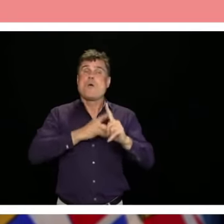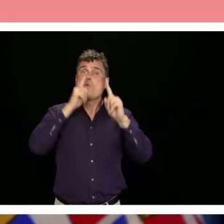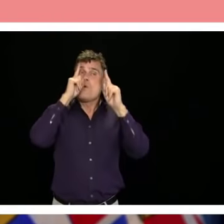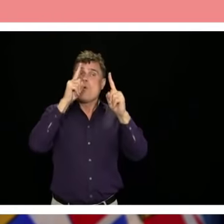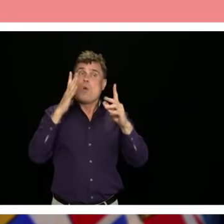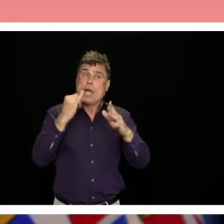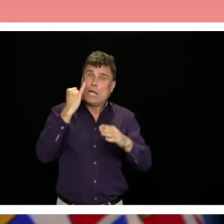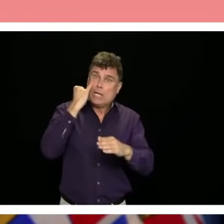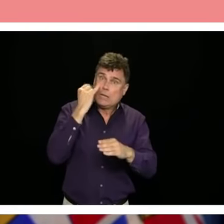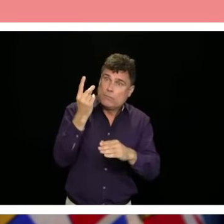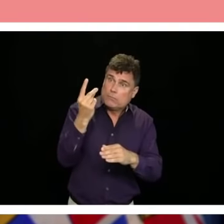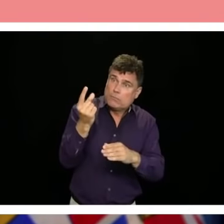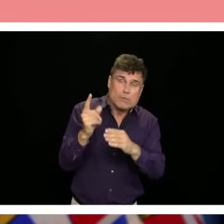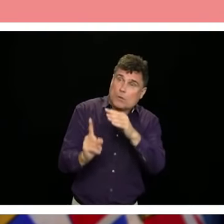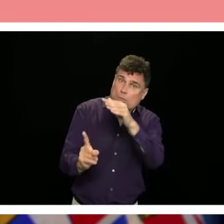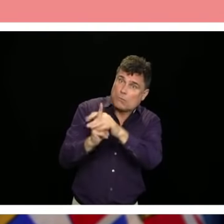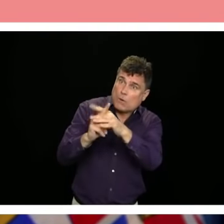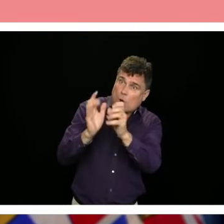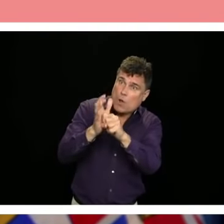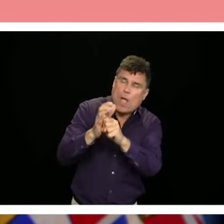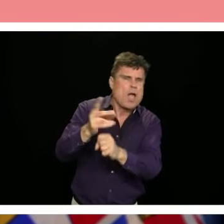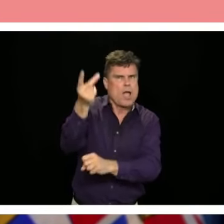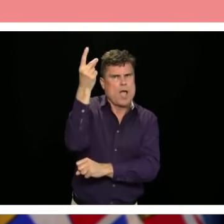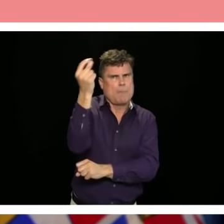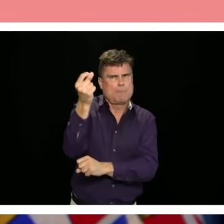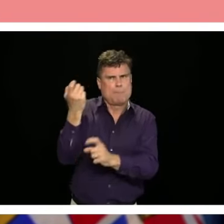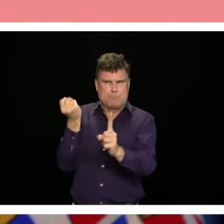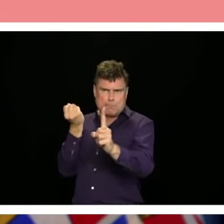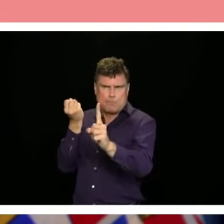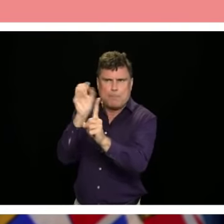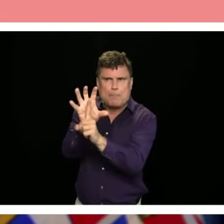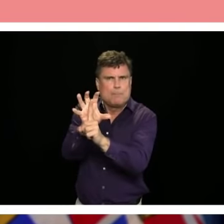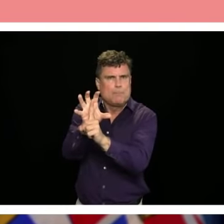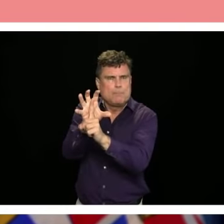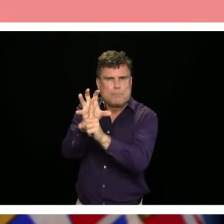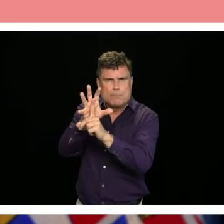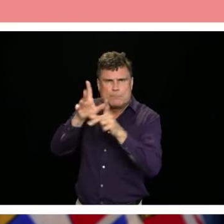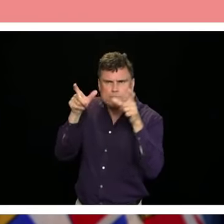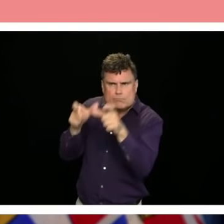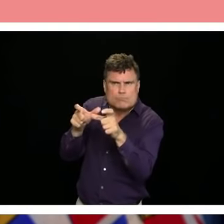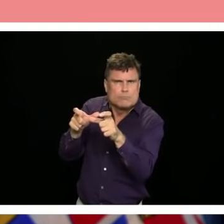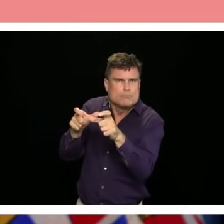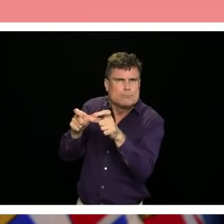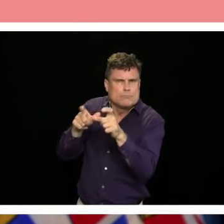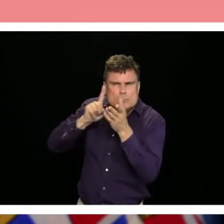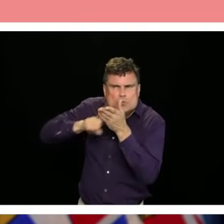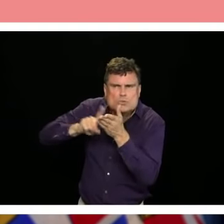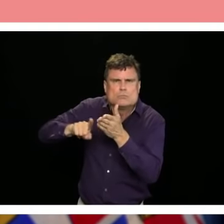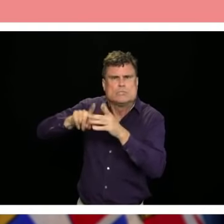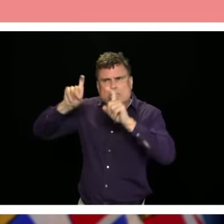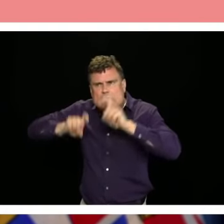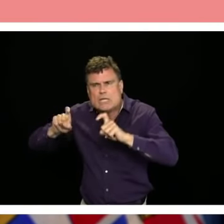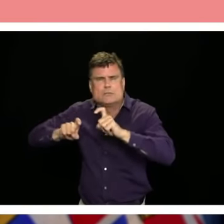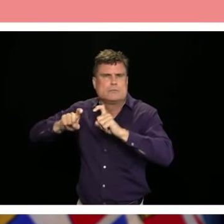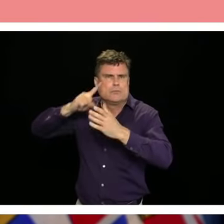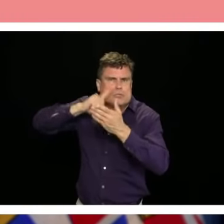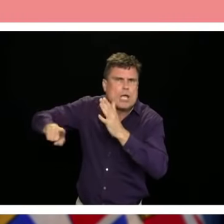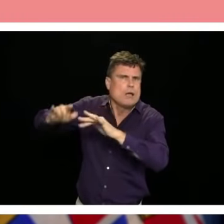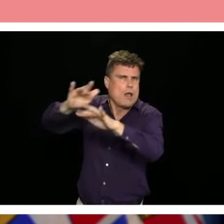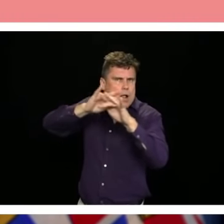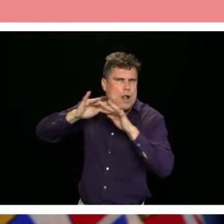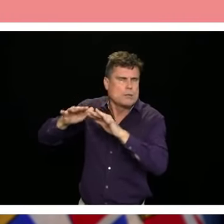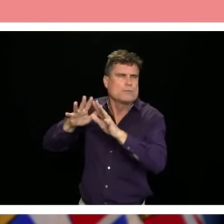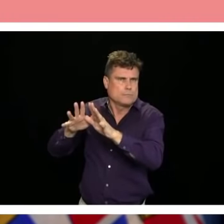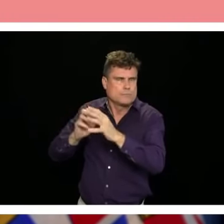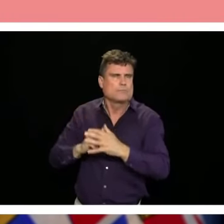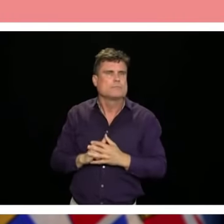really my new mantra is minimize, manage, and modify. So we want to minimize the number of new cases, and